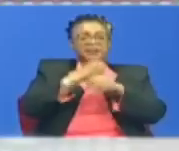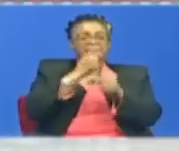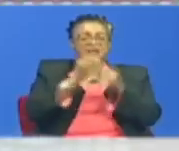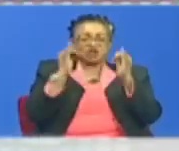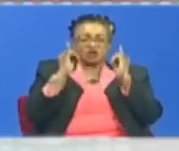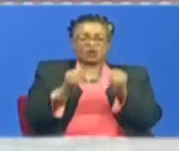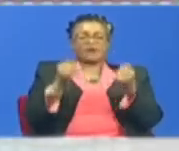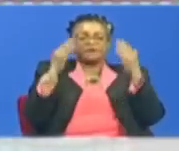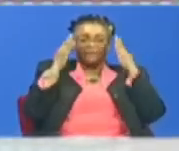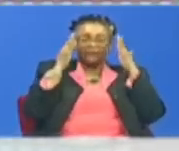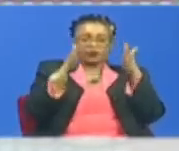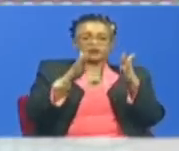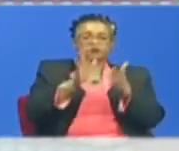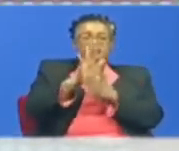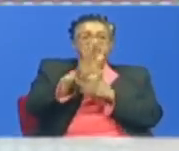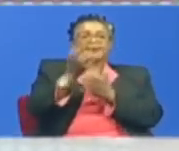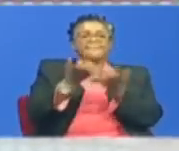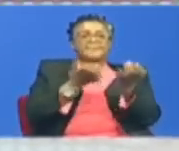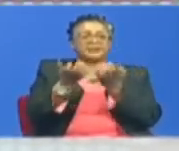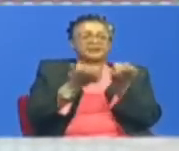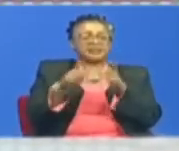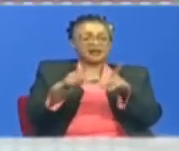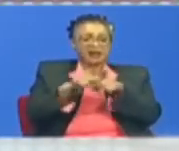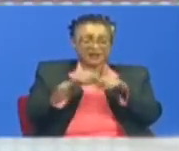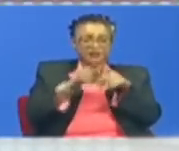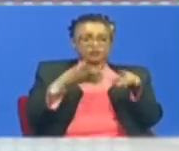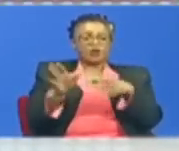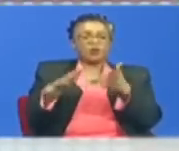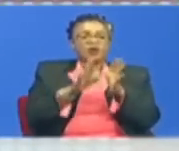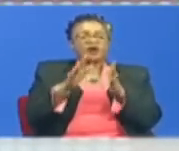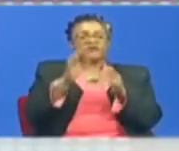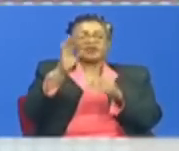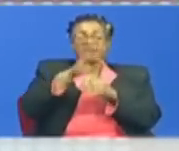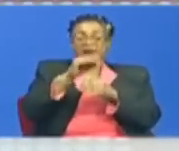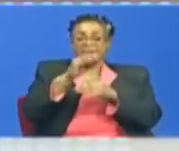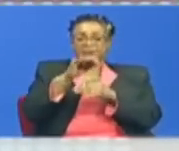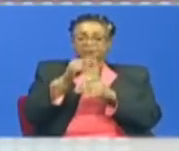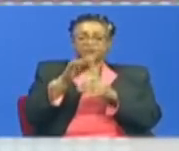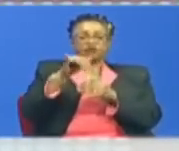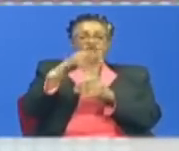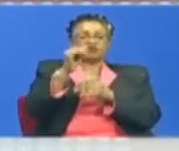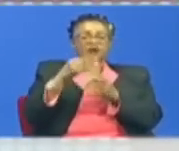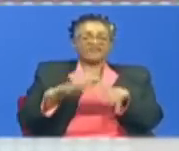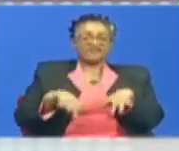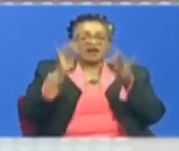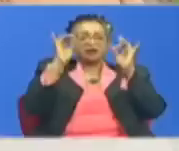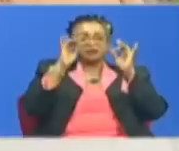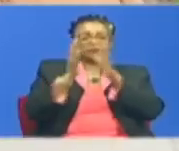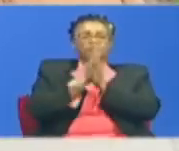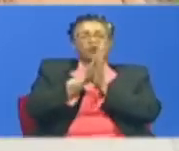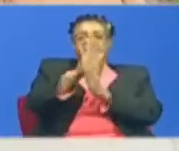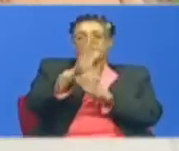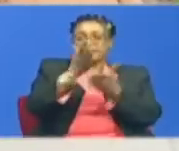more on his business as his source of income. Joshua Makori caught up with him and this is his story.